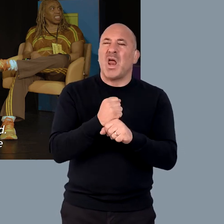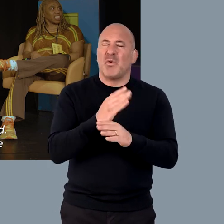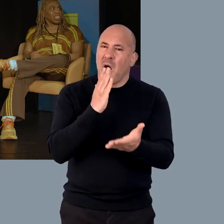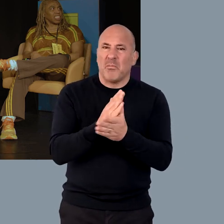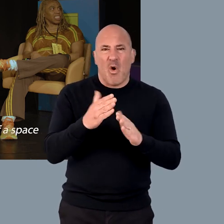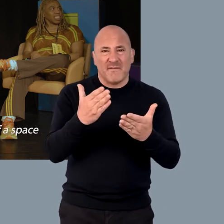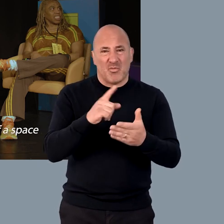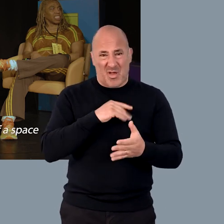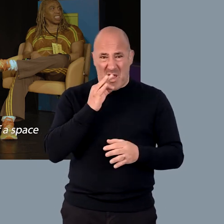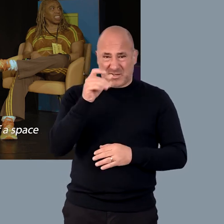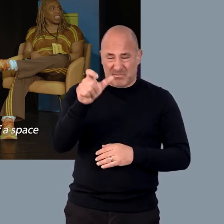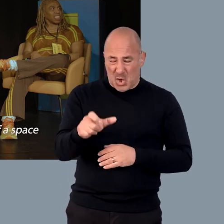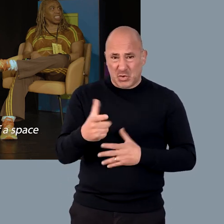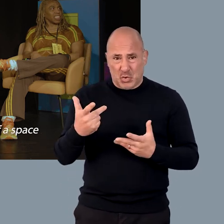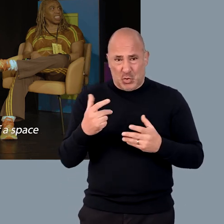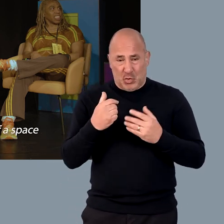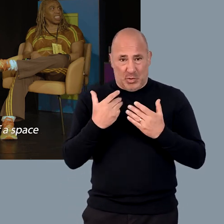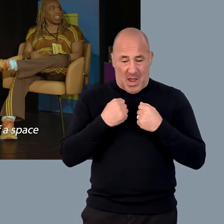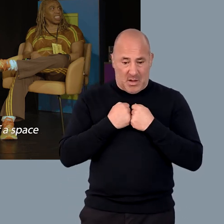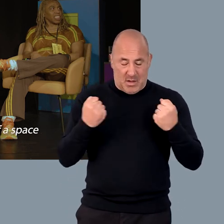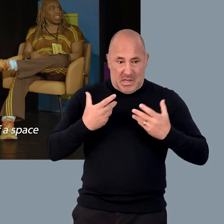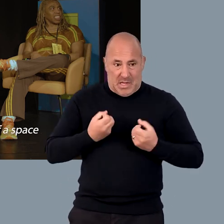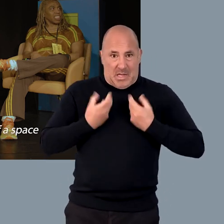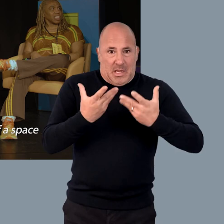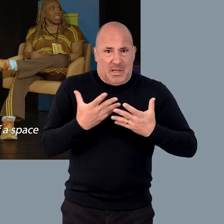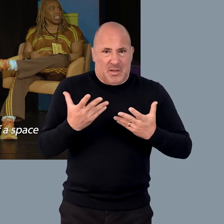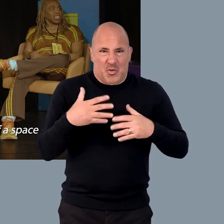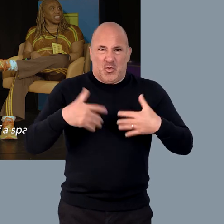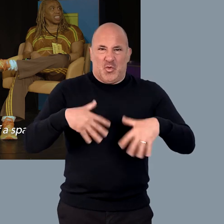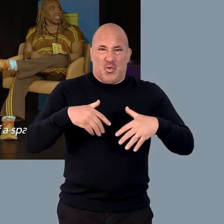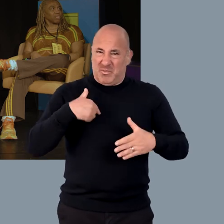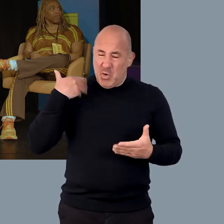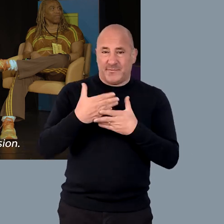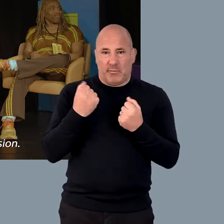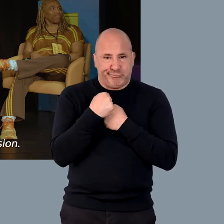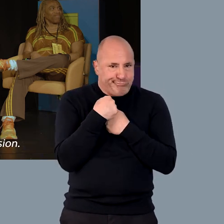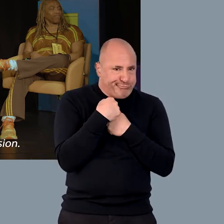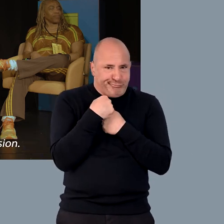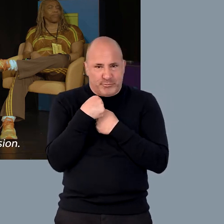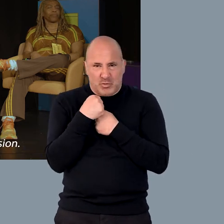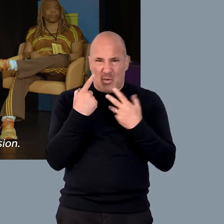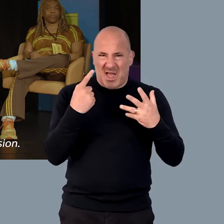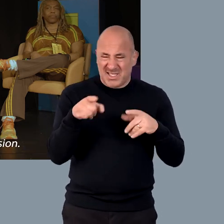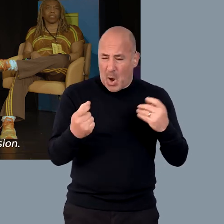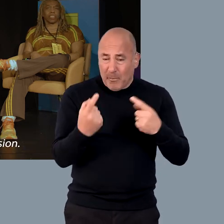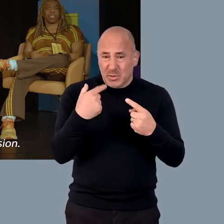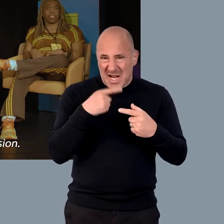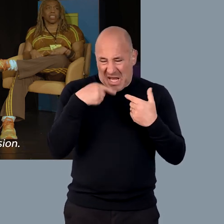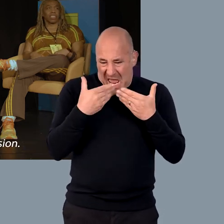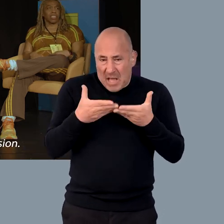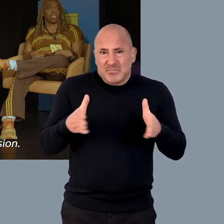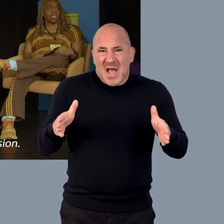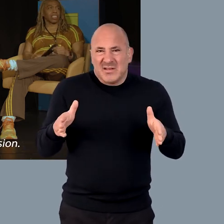very sincere because you're asking someone to step out of a space in a sense which we've often lived in so much of our lives to